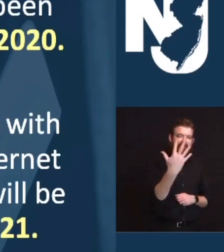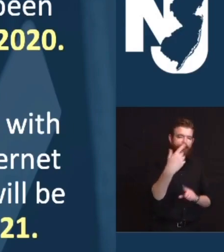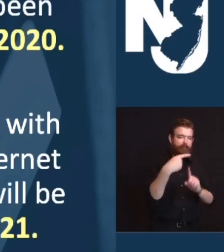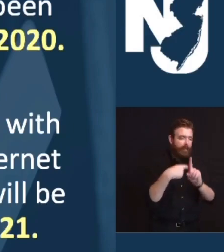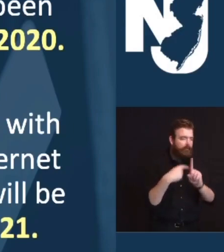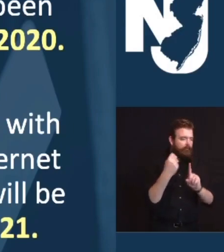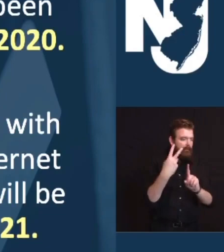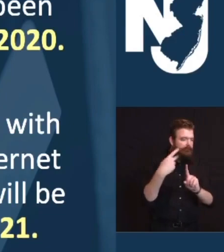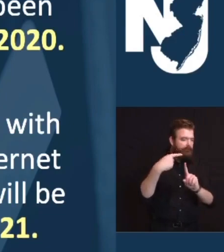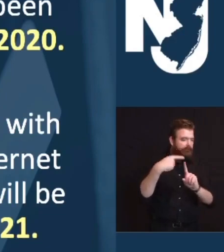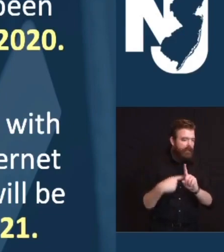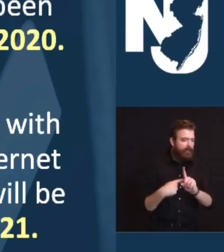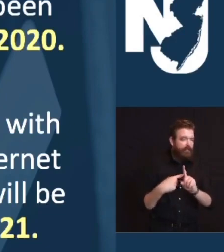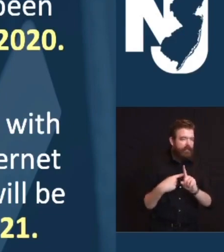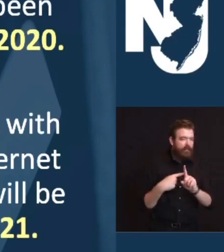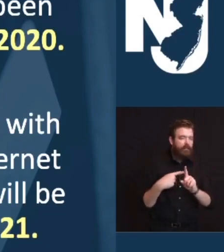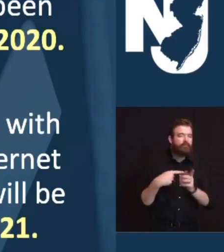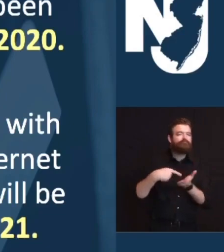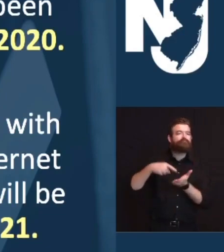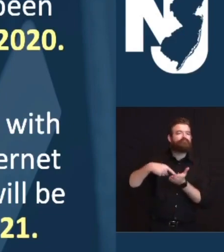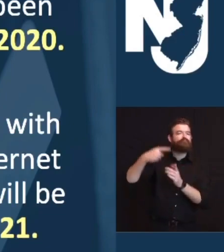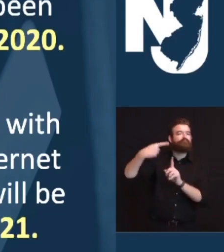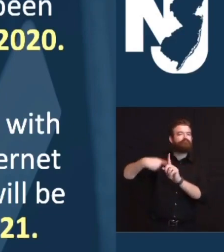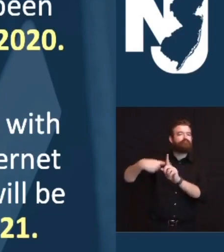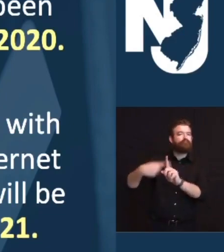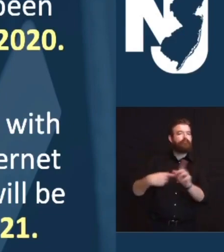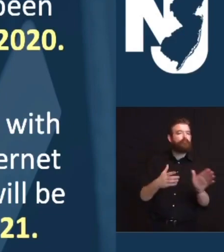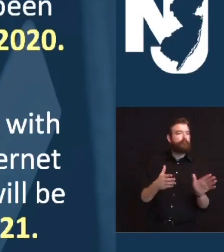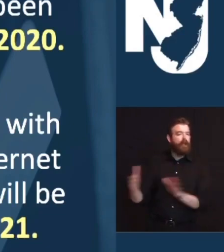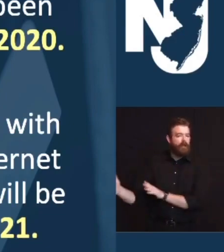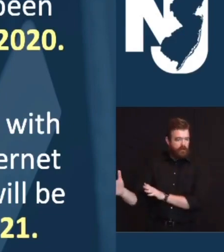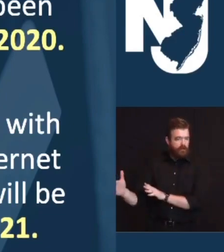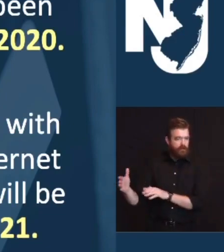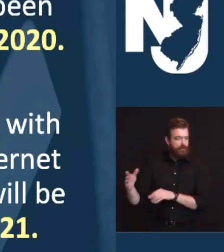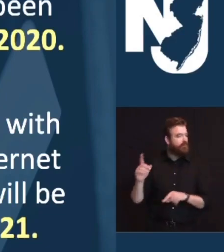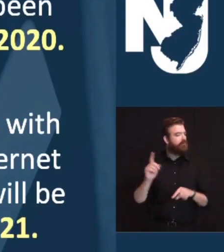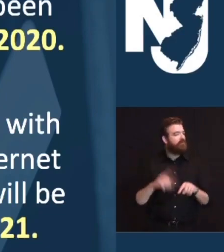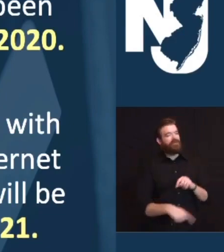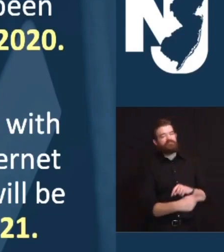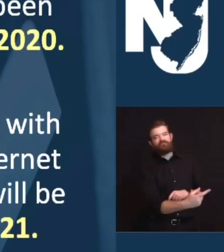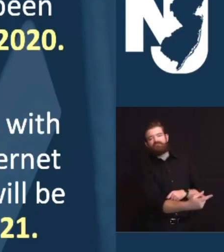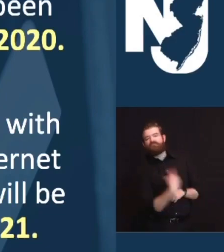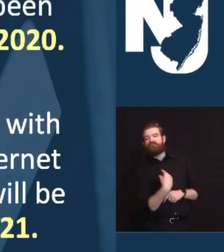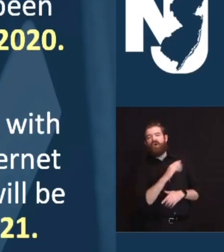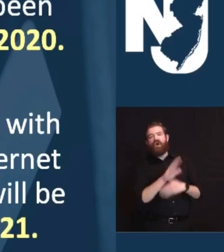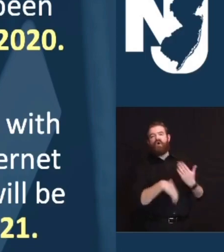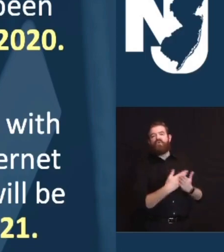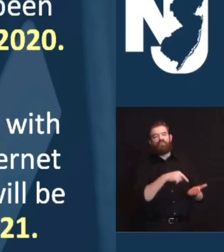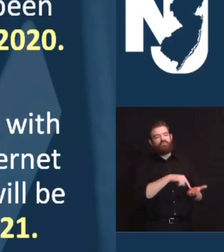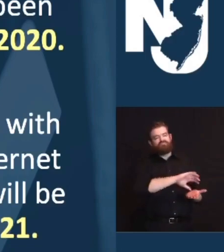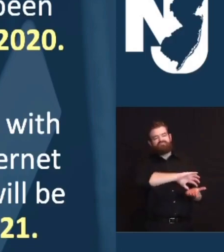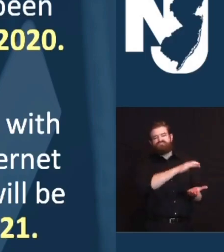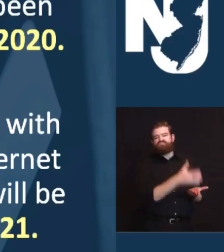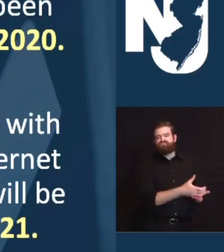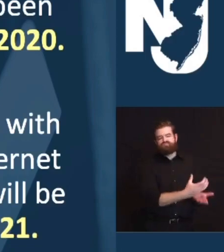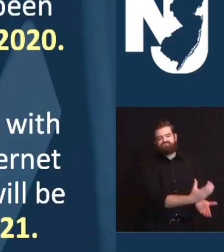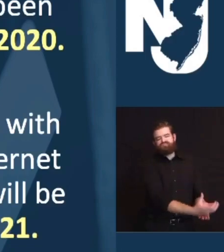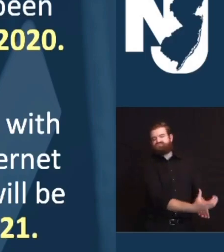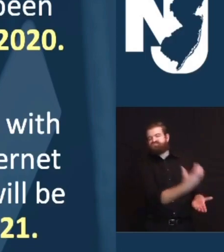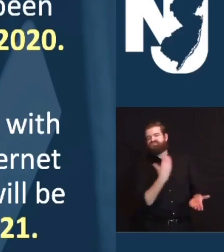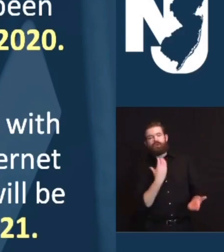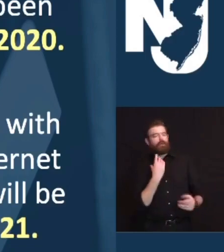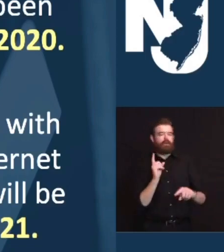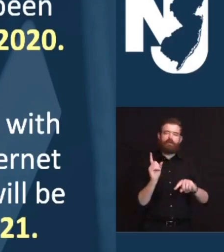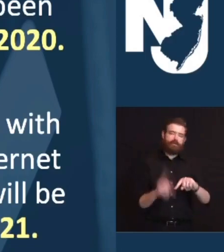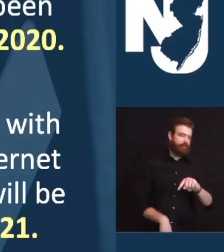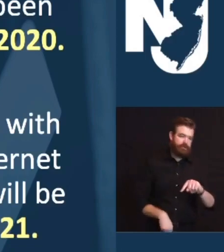off and receive a demand for a lump sum payment, and only a customer can ask for a shorter repayment schedule.